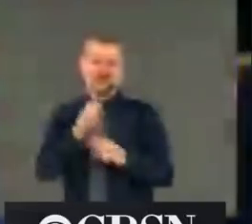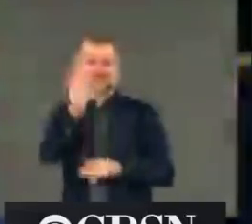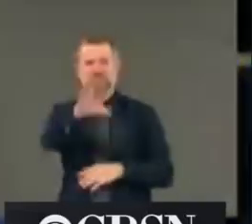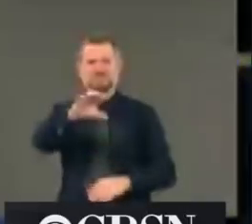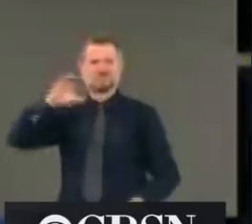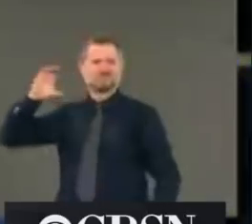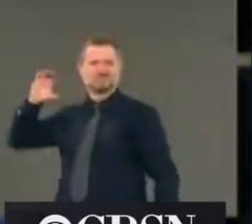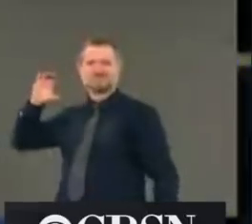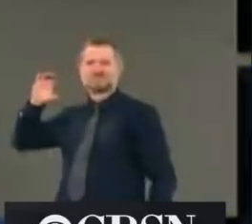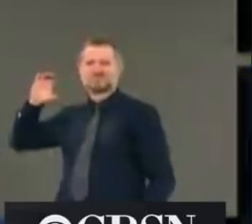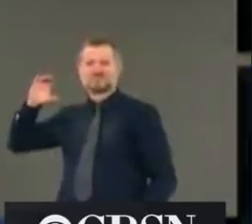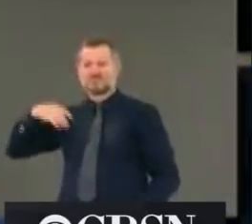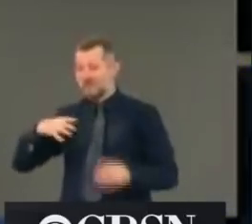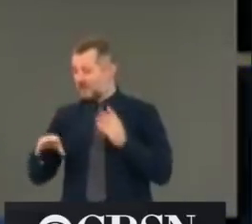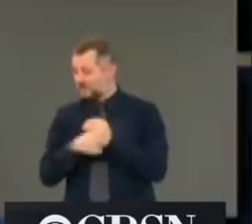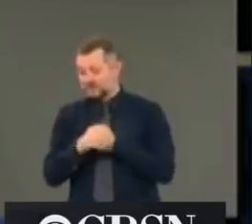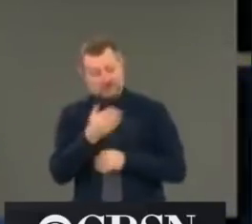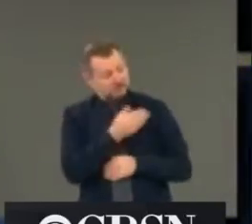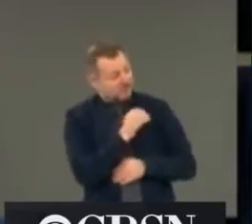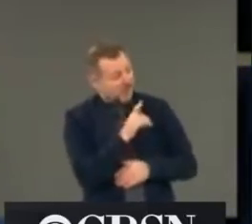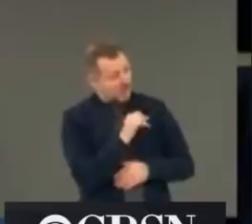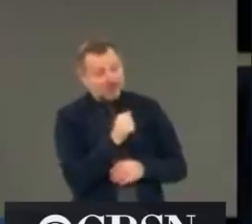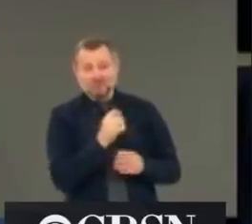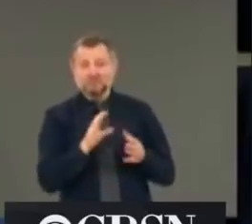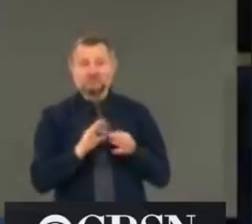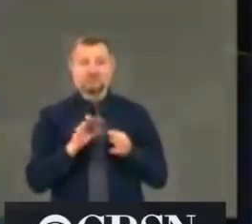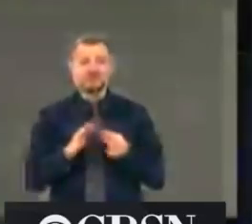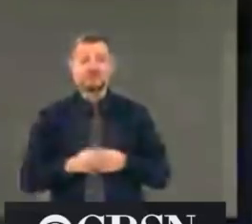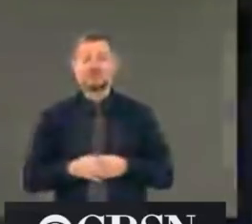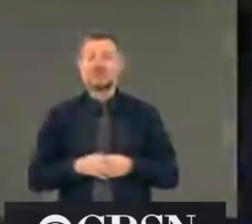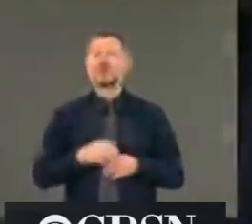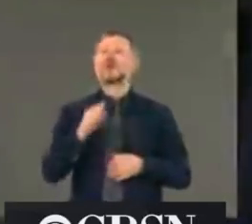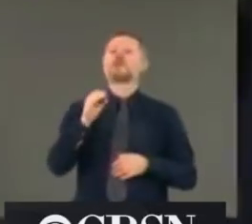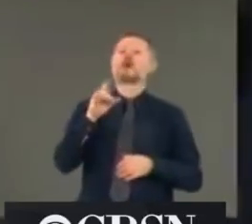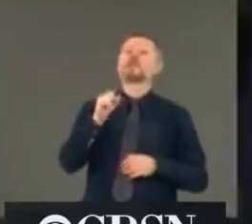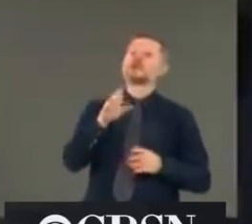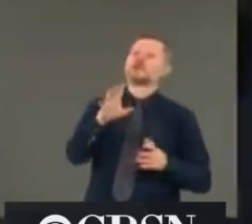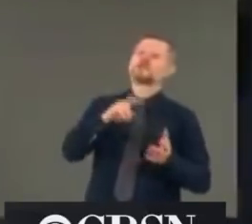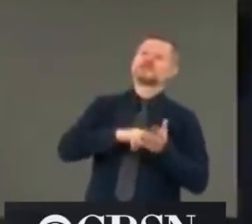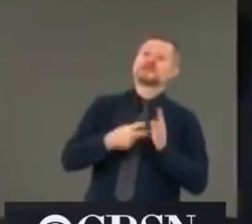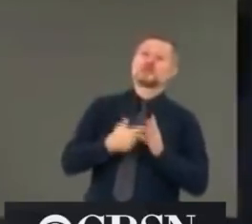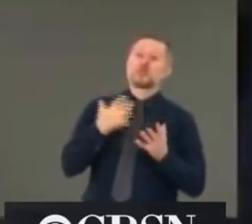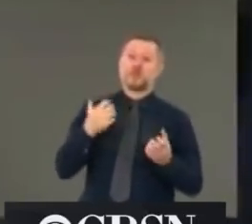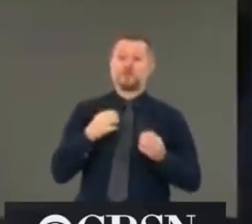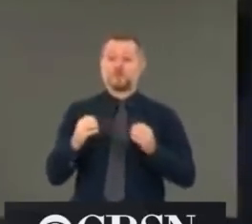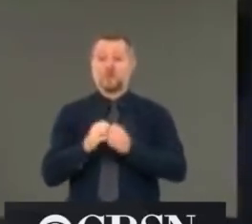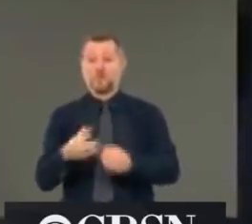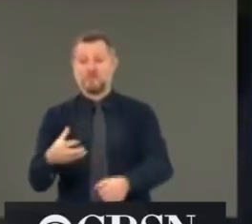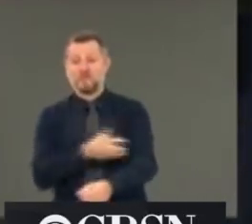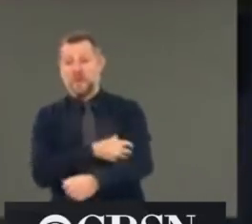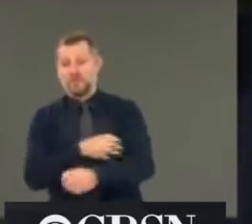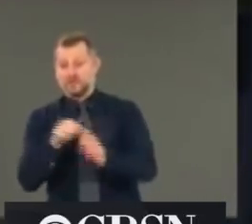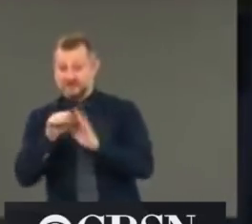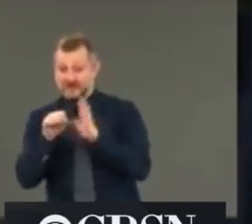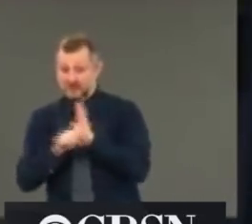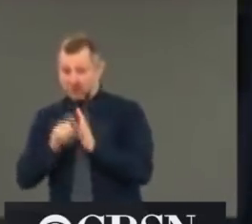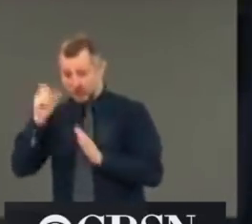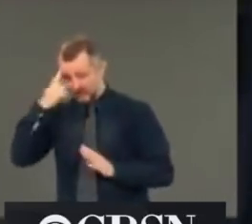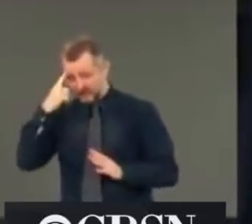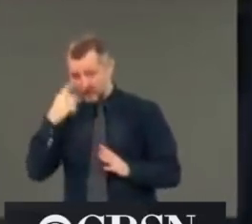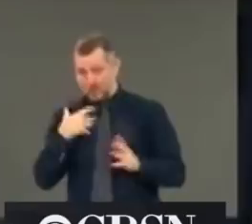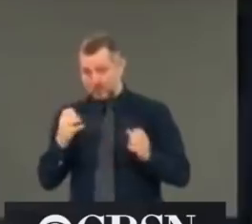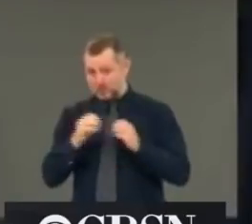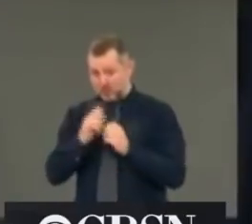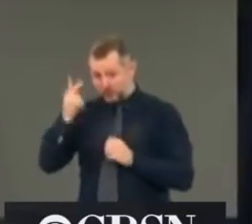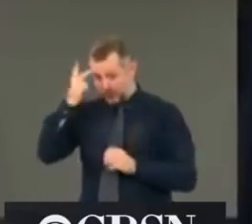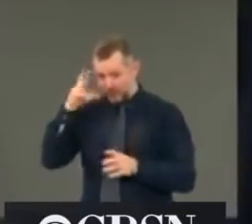add something? I would just say that this isn't about increasing state government's voice in the process or adding more politicians into the process. It's